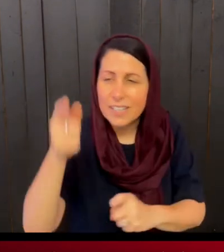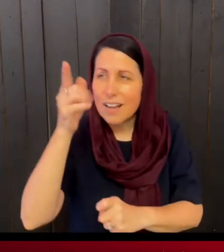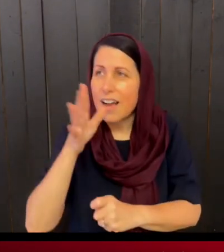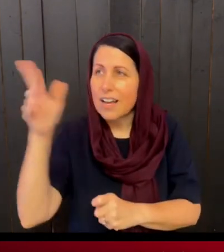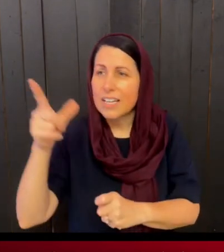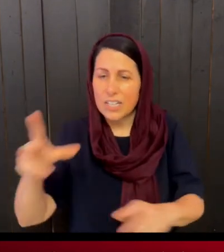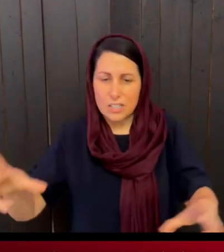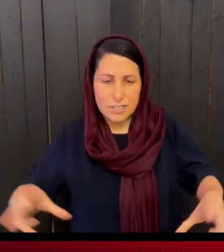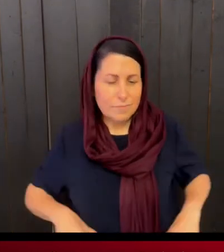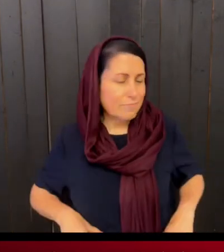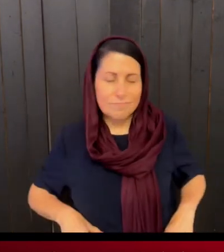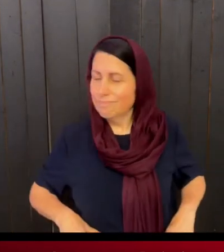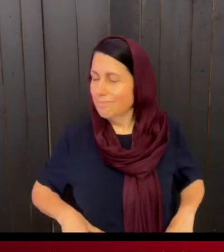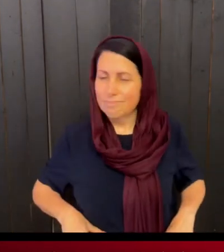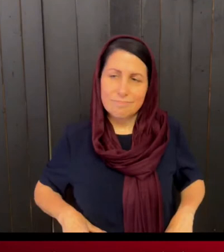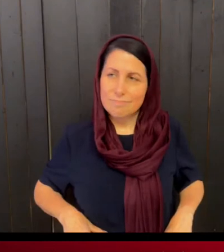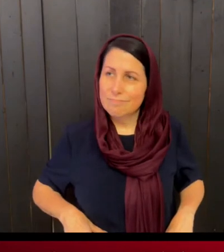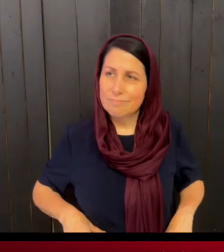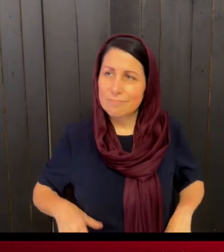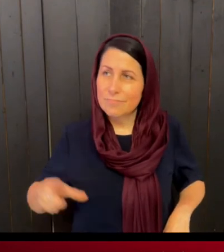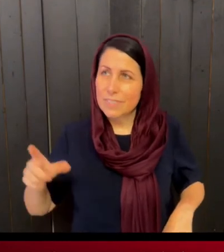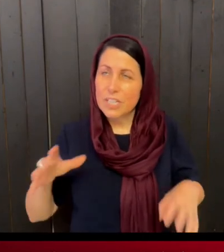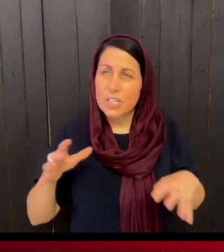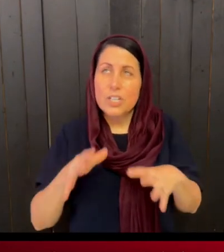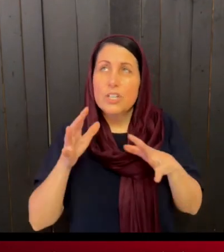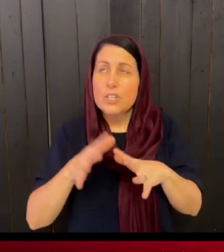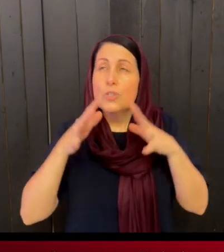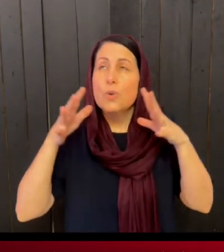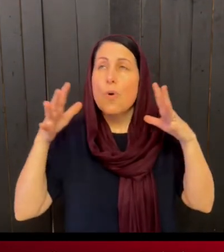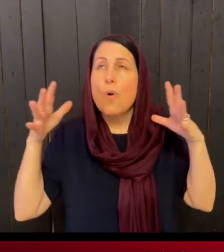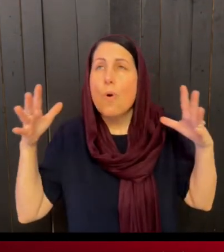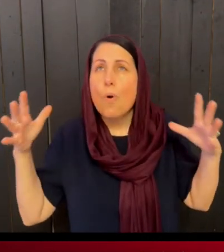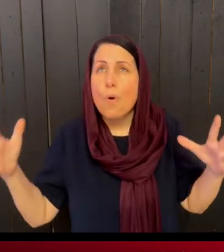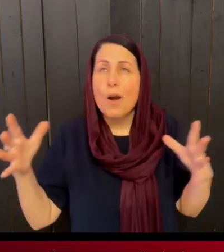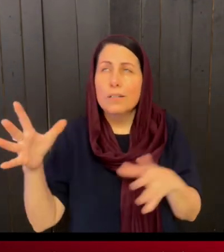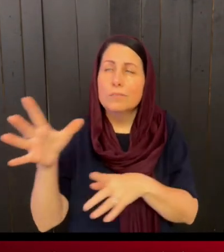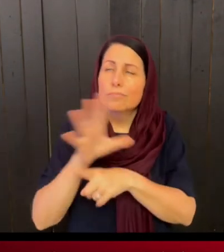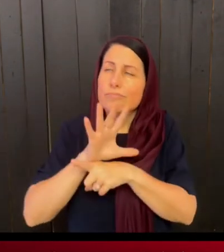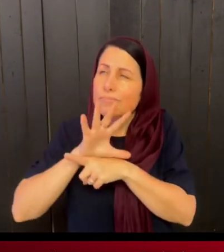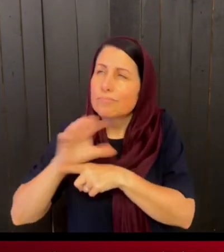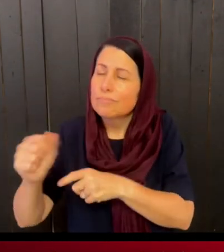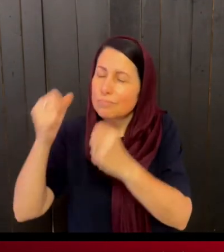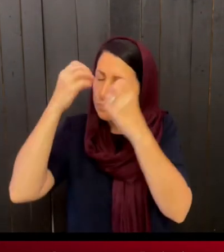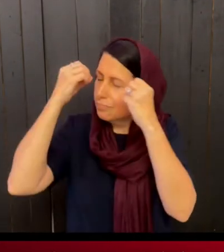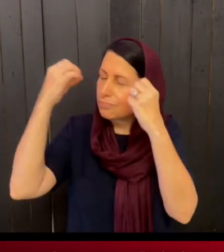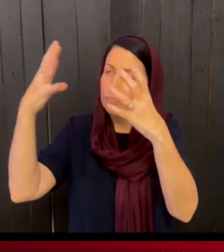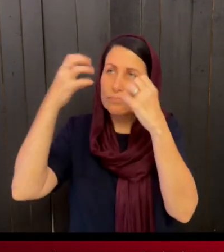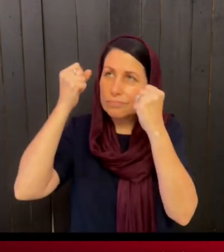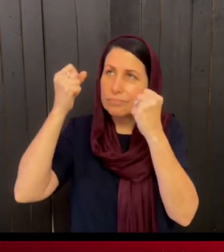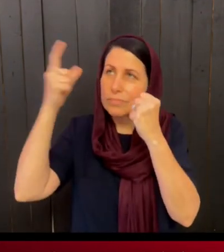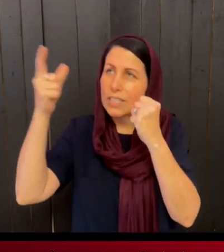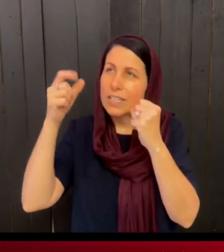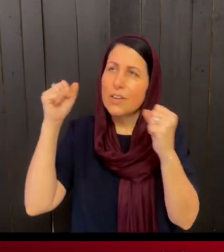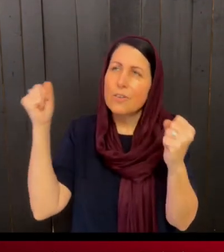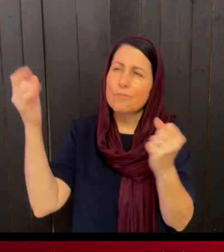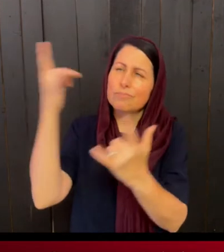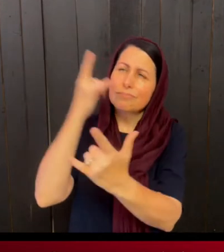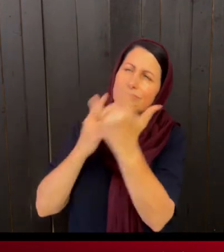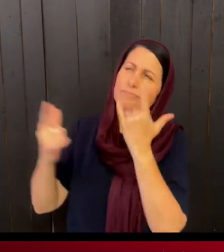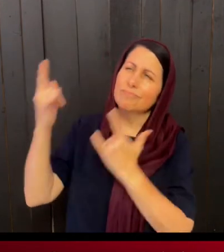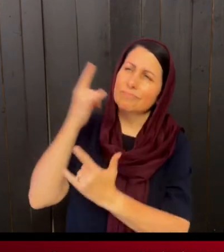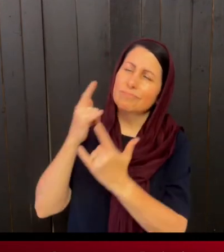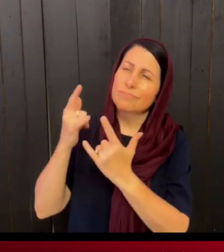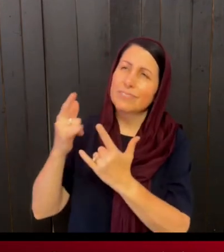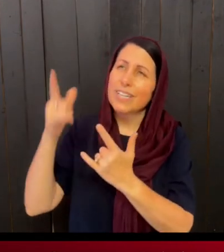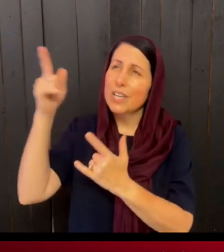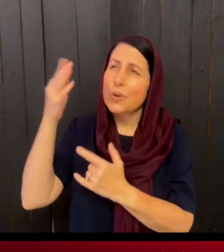selfless. Lord God, you are so amazing to us, Lord God. You're such a loving Father, Lord God. You know exactly